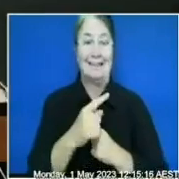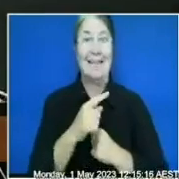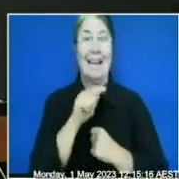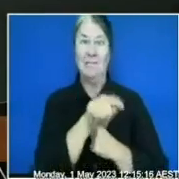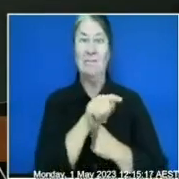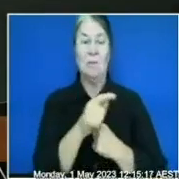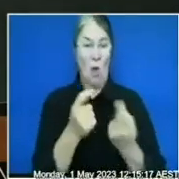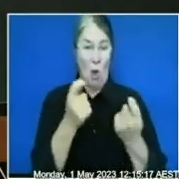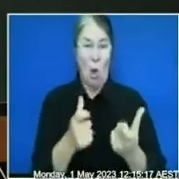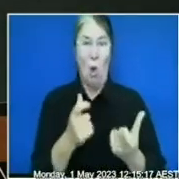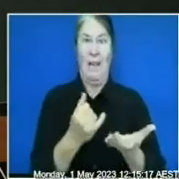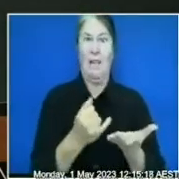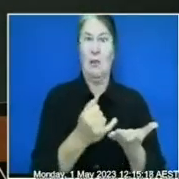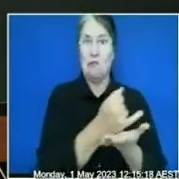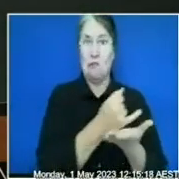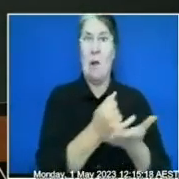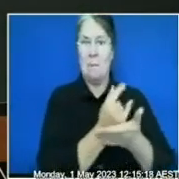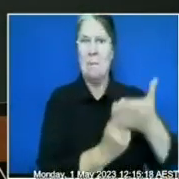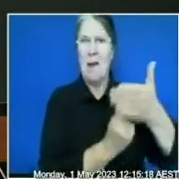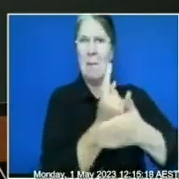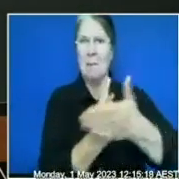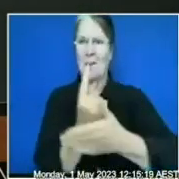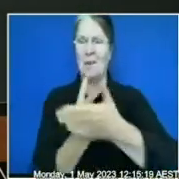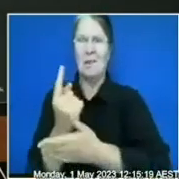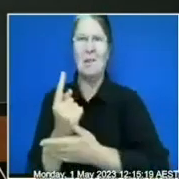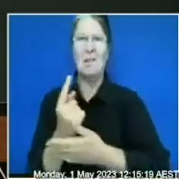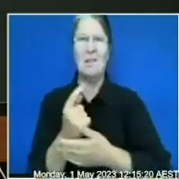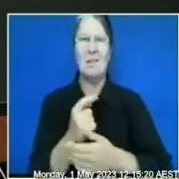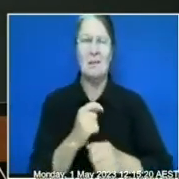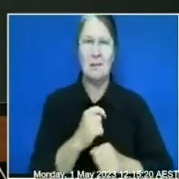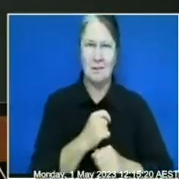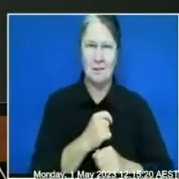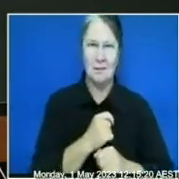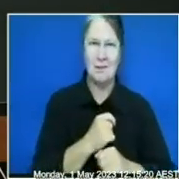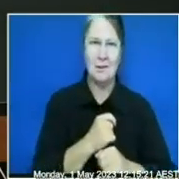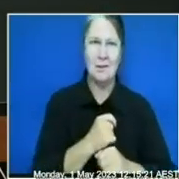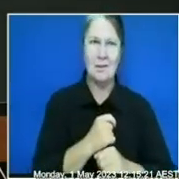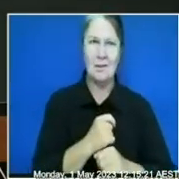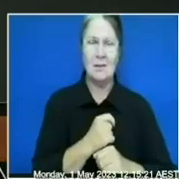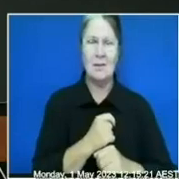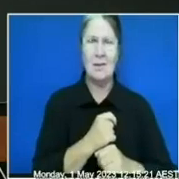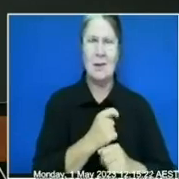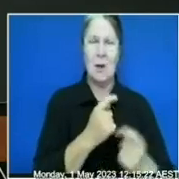also looking at this around the wellbeing that you've got in this around